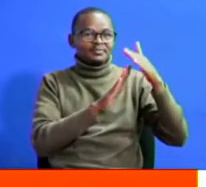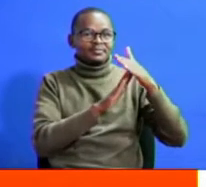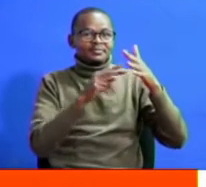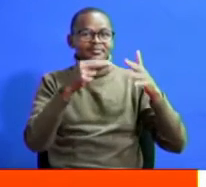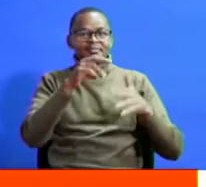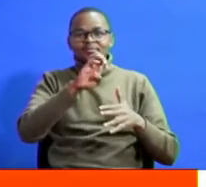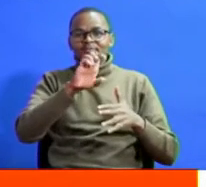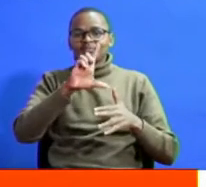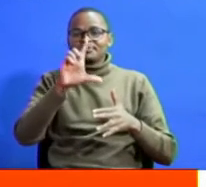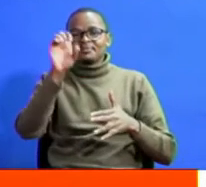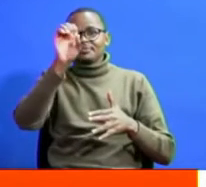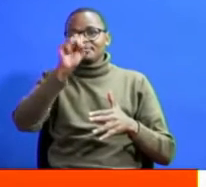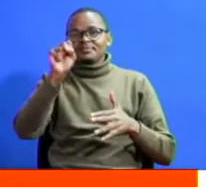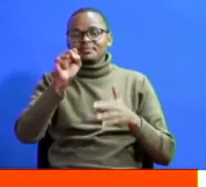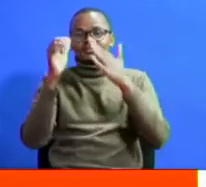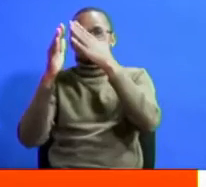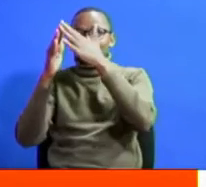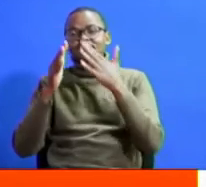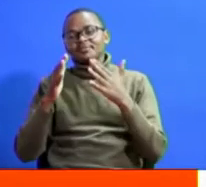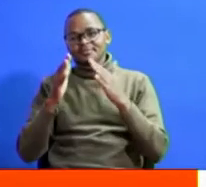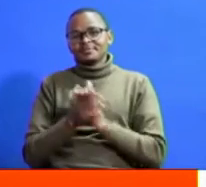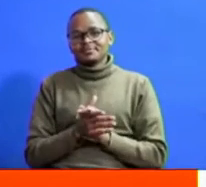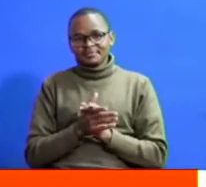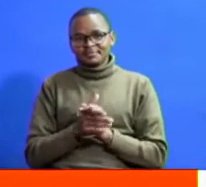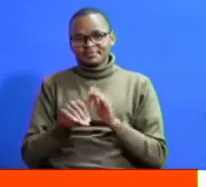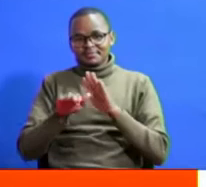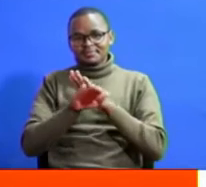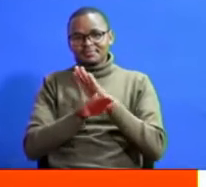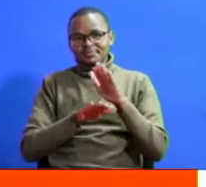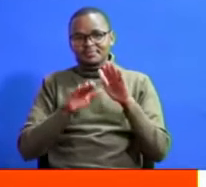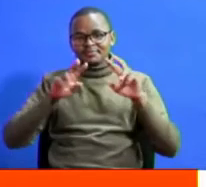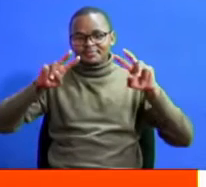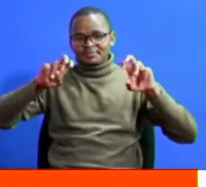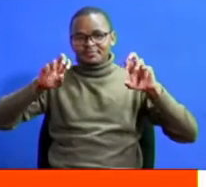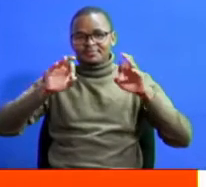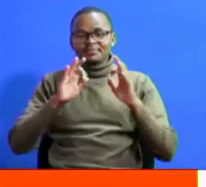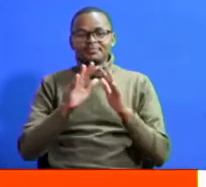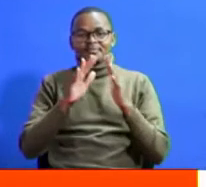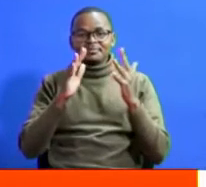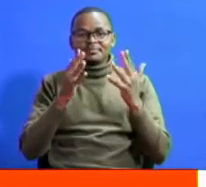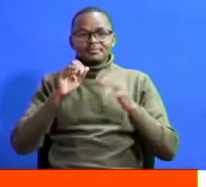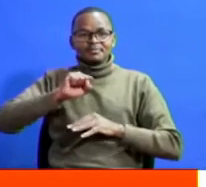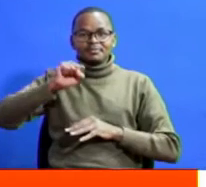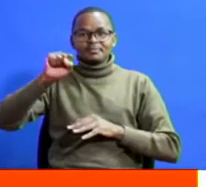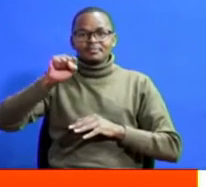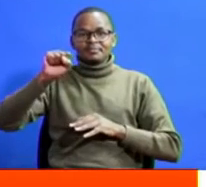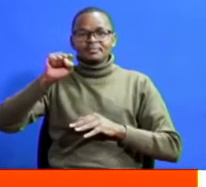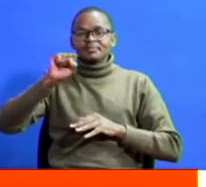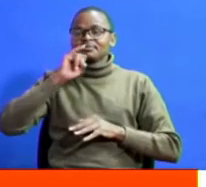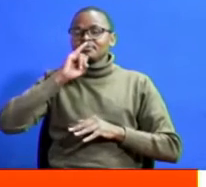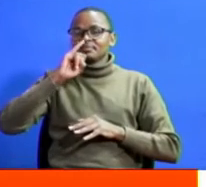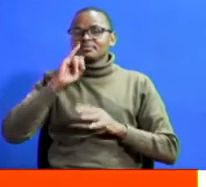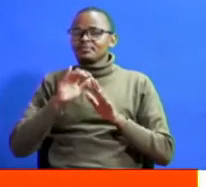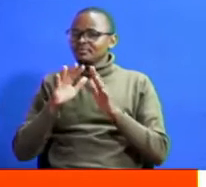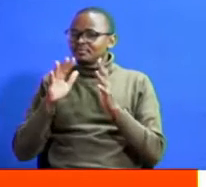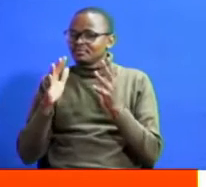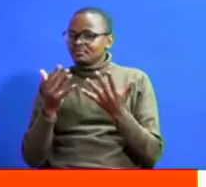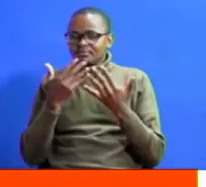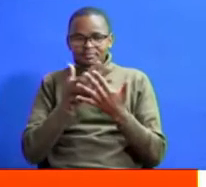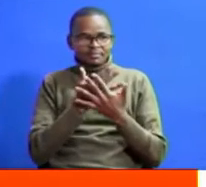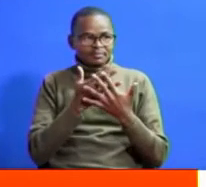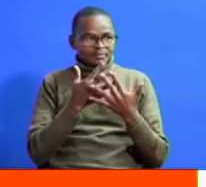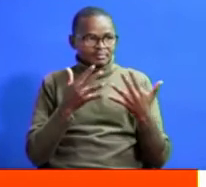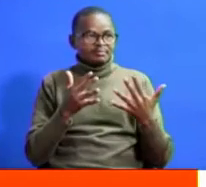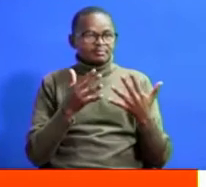is the state house. So based on your analysis of how the political arena is, how things have